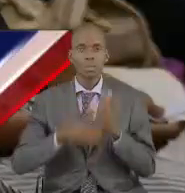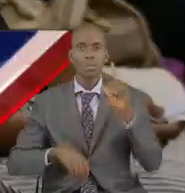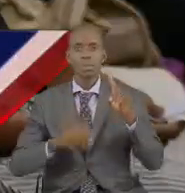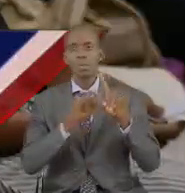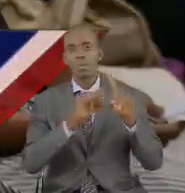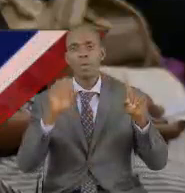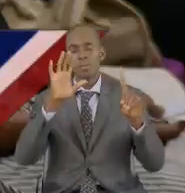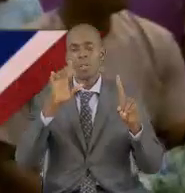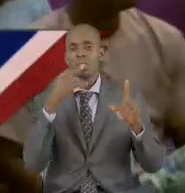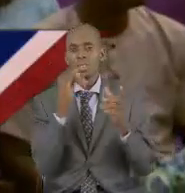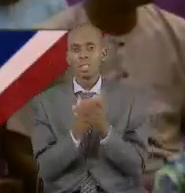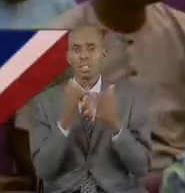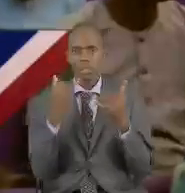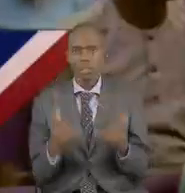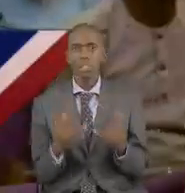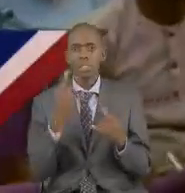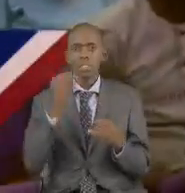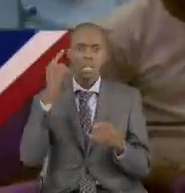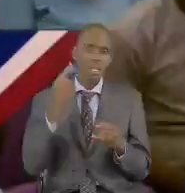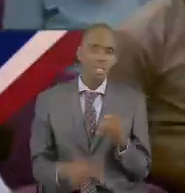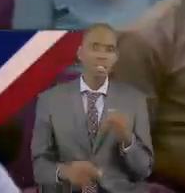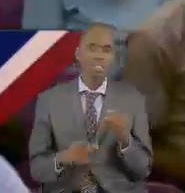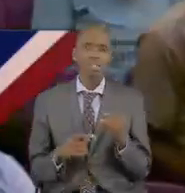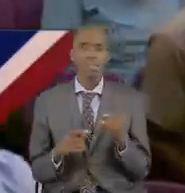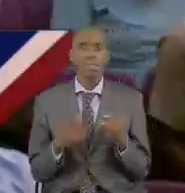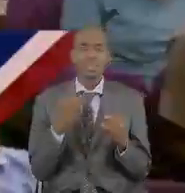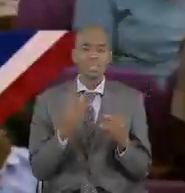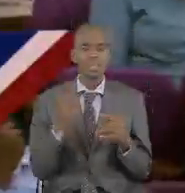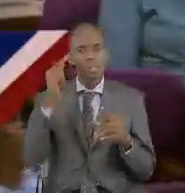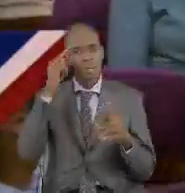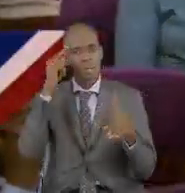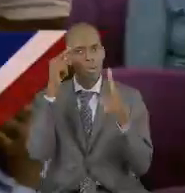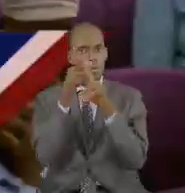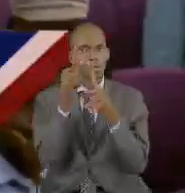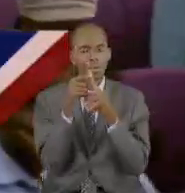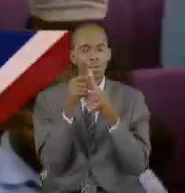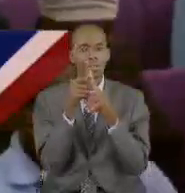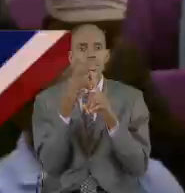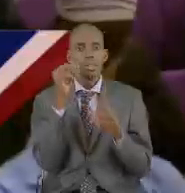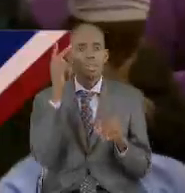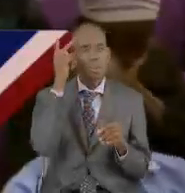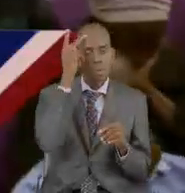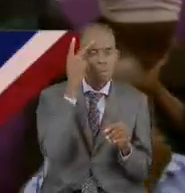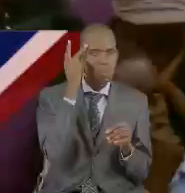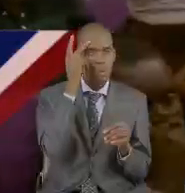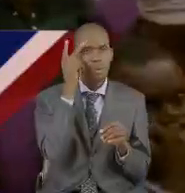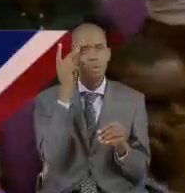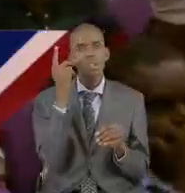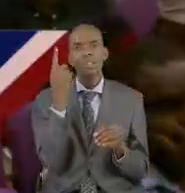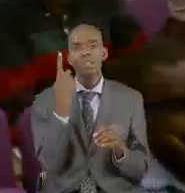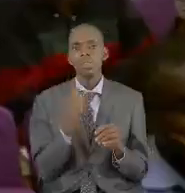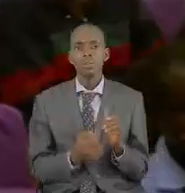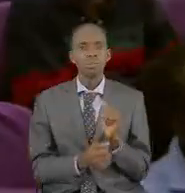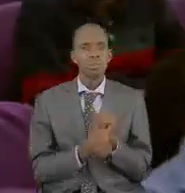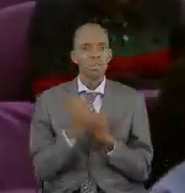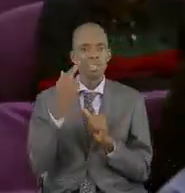the end, the goal, the purpose, the ultimate